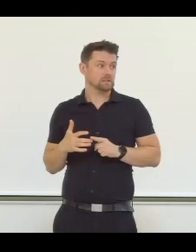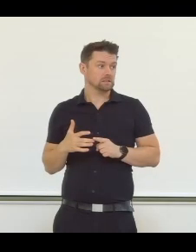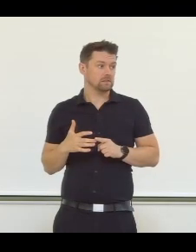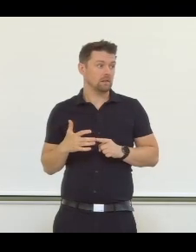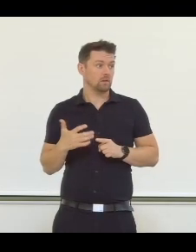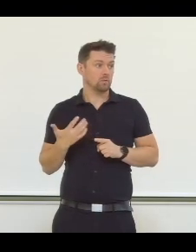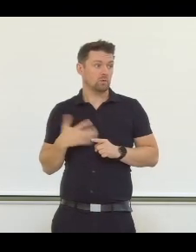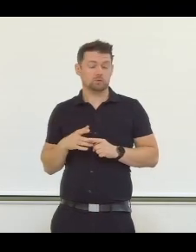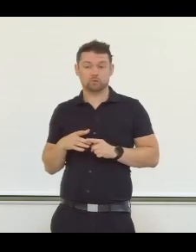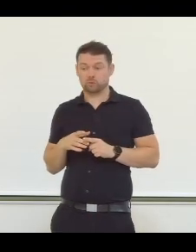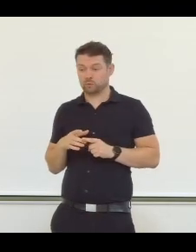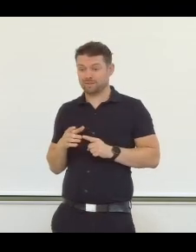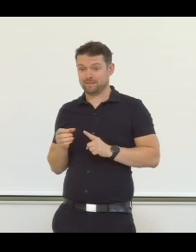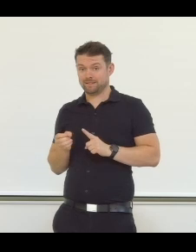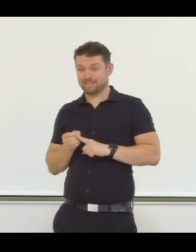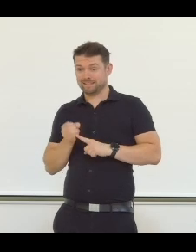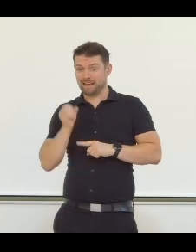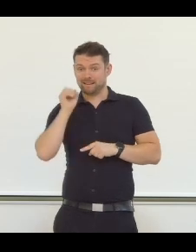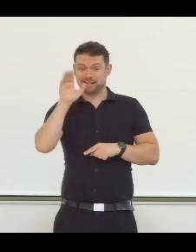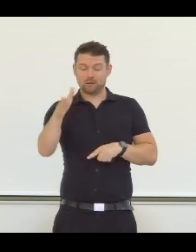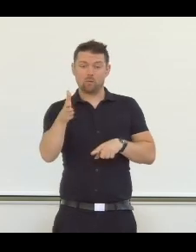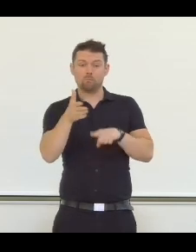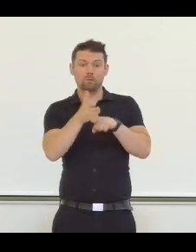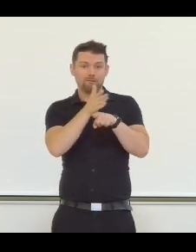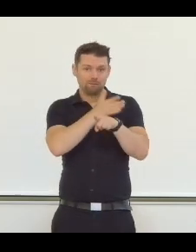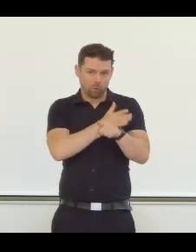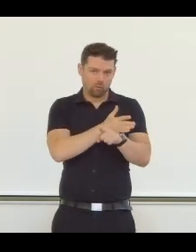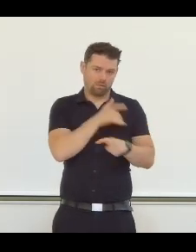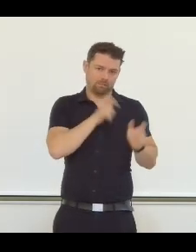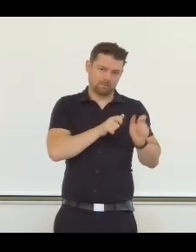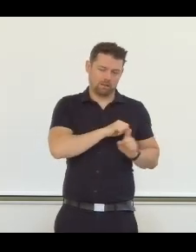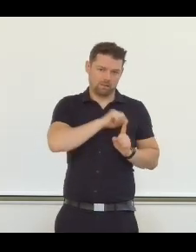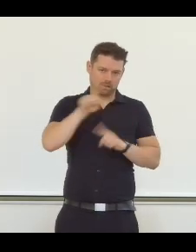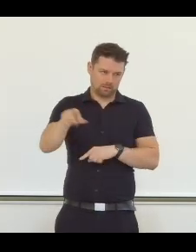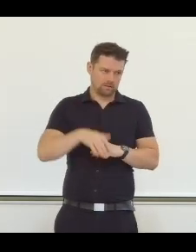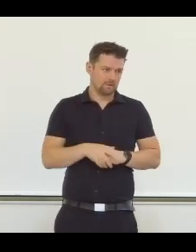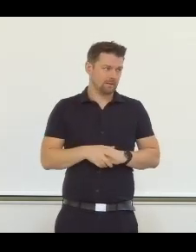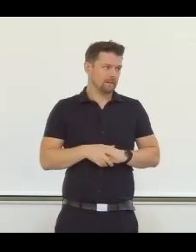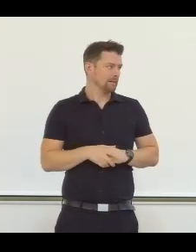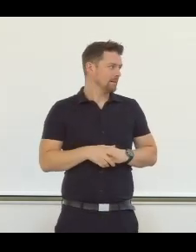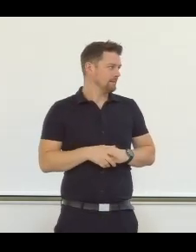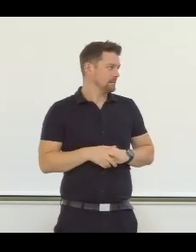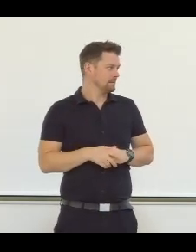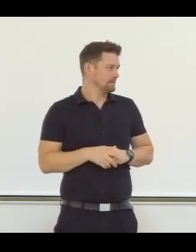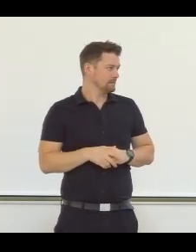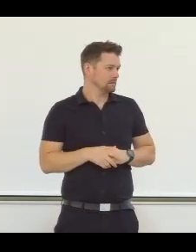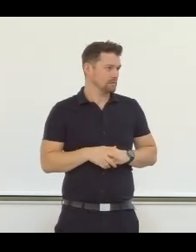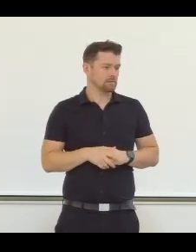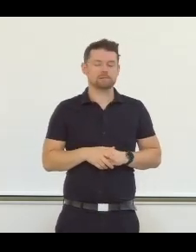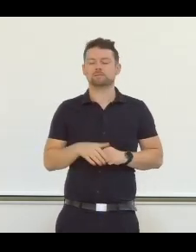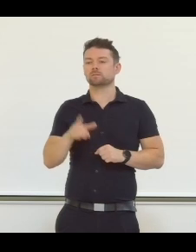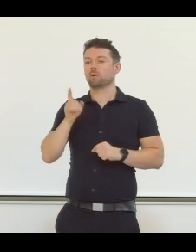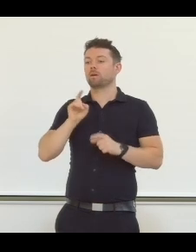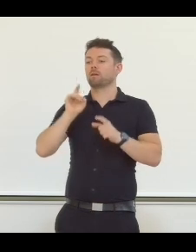crew. You assemble everything robotically, and then you do your tests. I mean, something like leakage tests, for